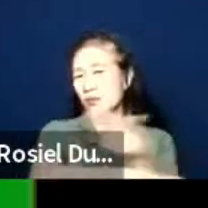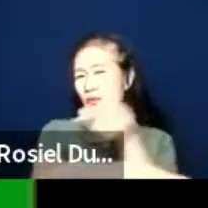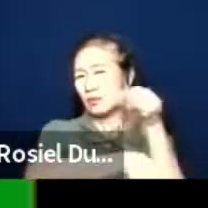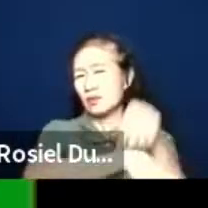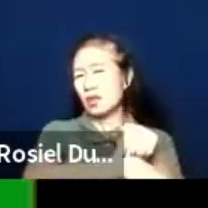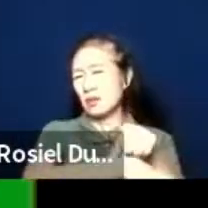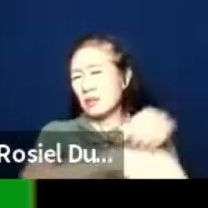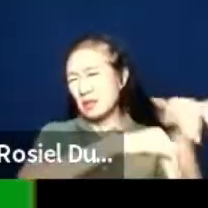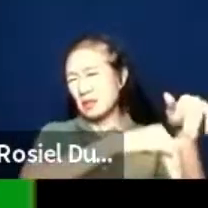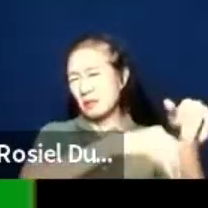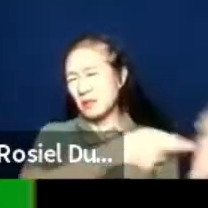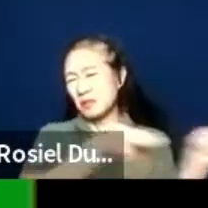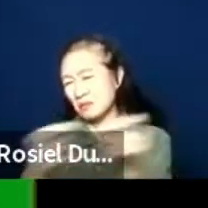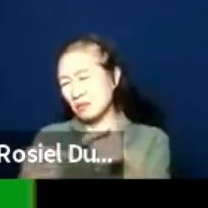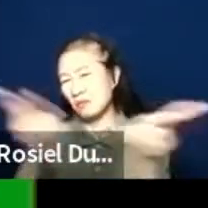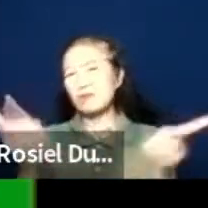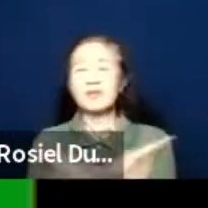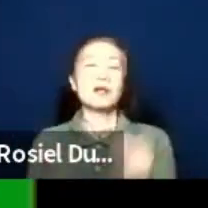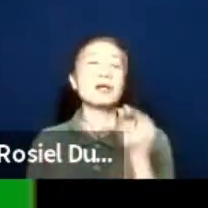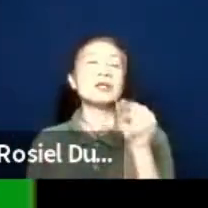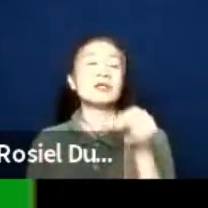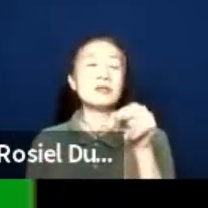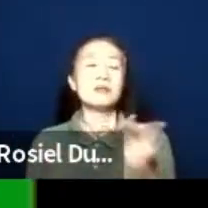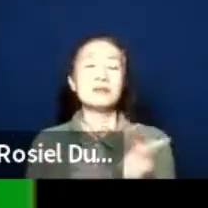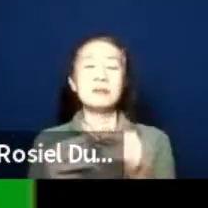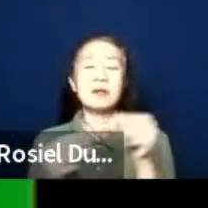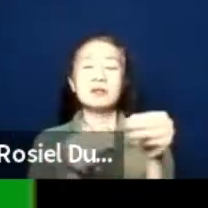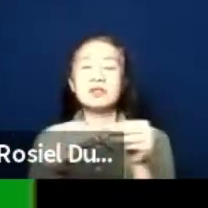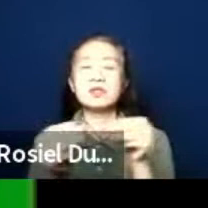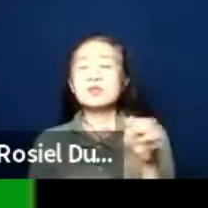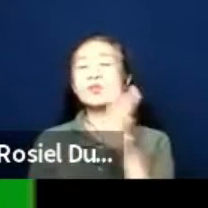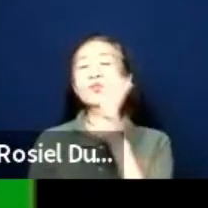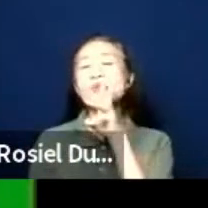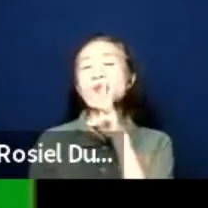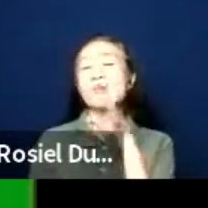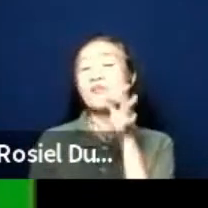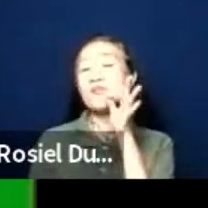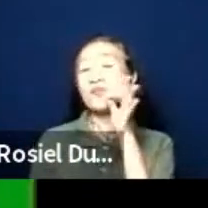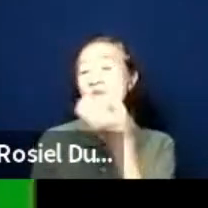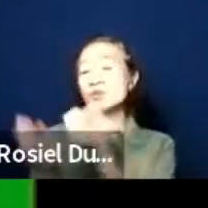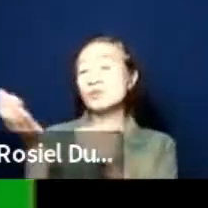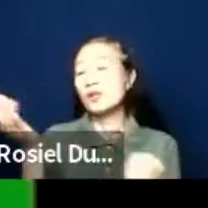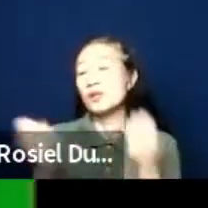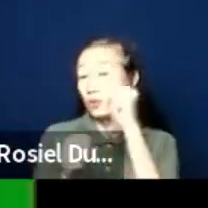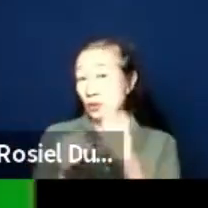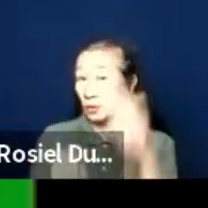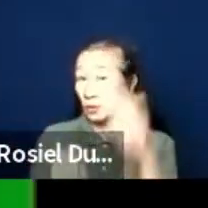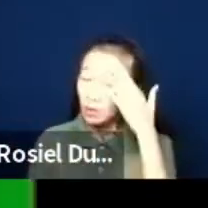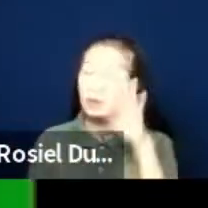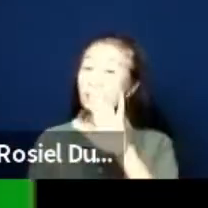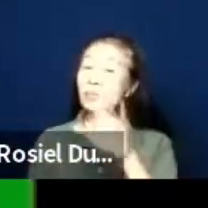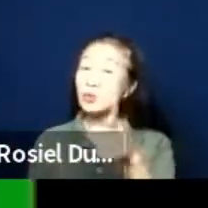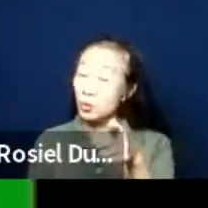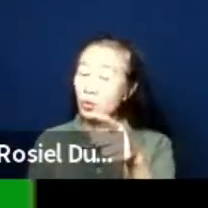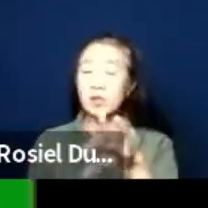sheltering, you will need to manage water and food supplies to make sure you and your family have